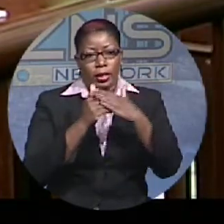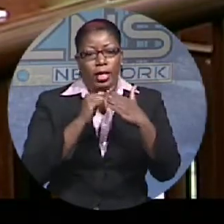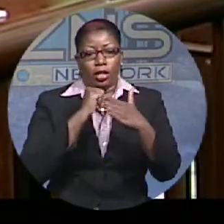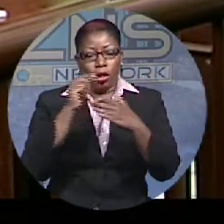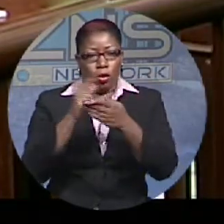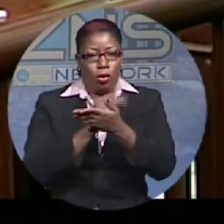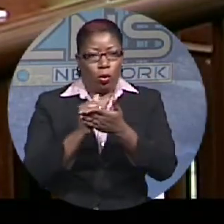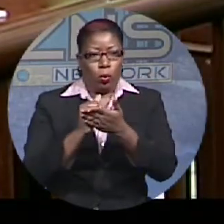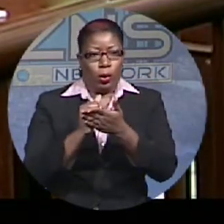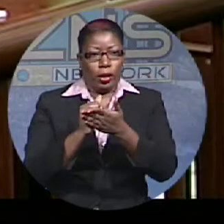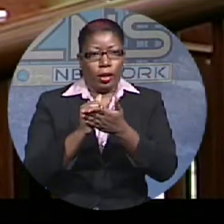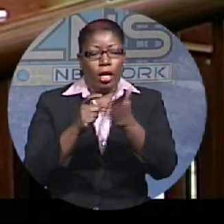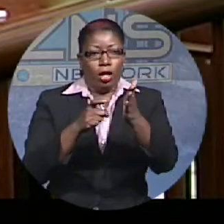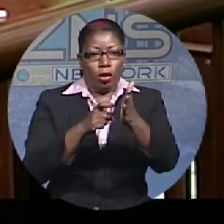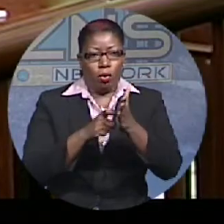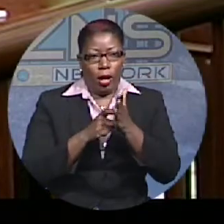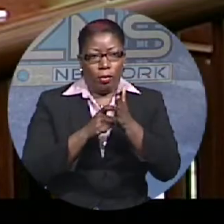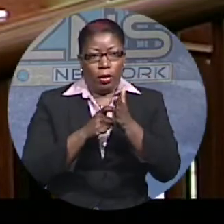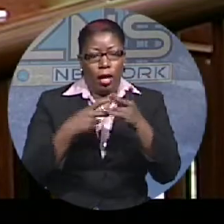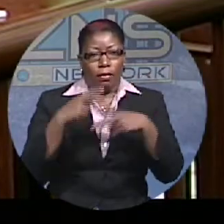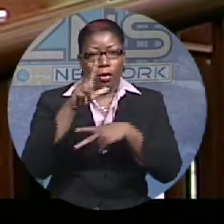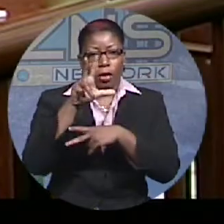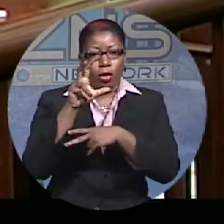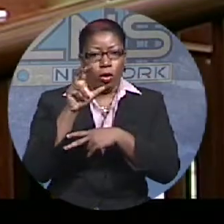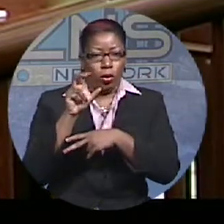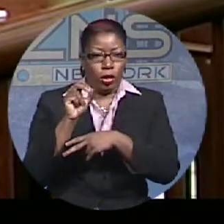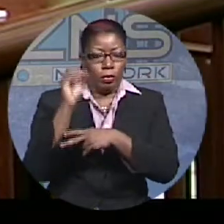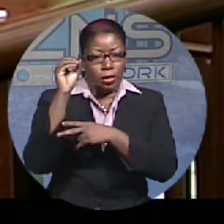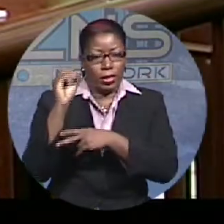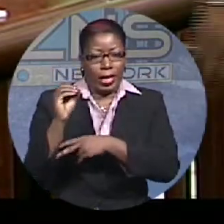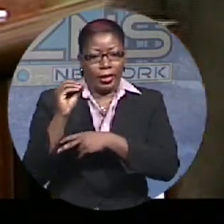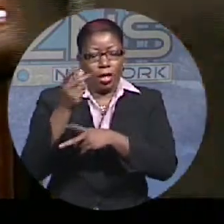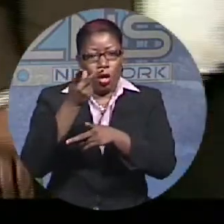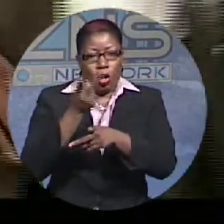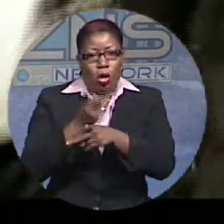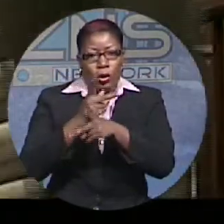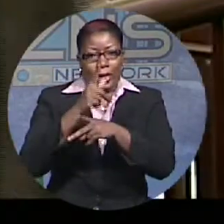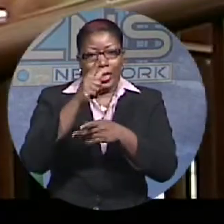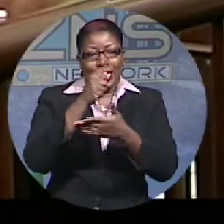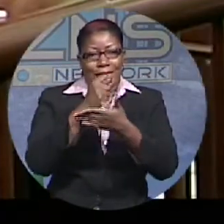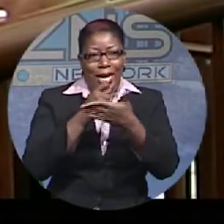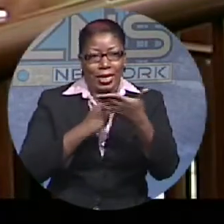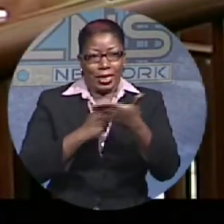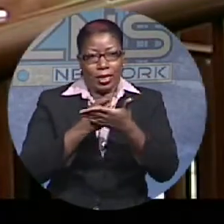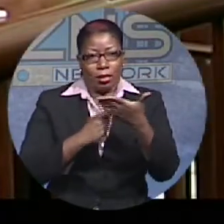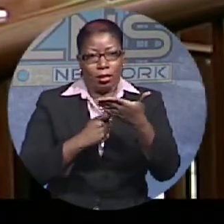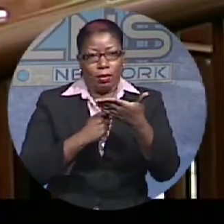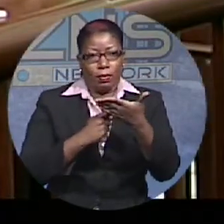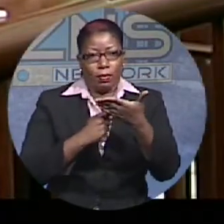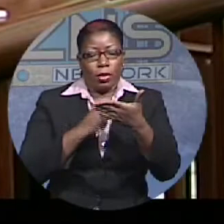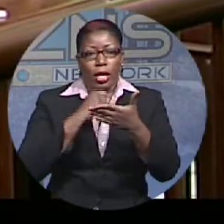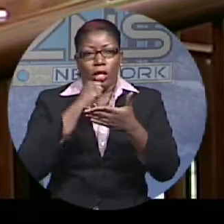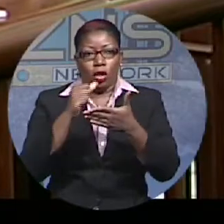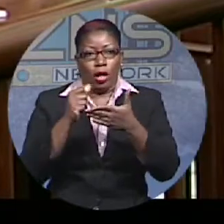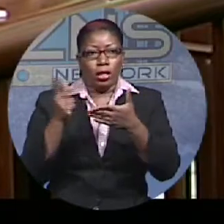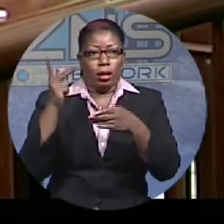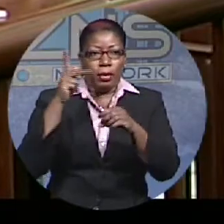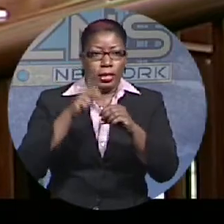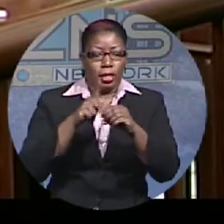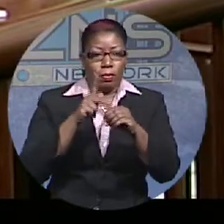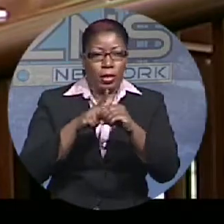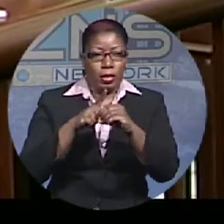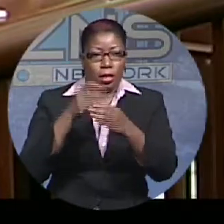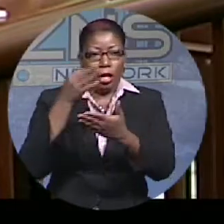with FATCA requirements face a 30% withholding tax on all of their U.S. payments and will be deemed non-participating foreign